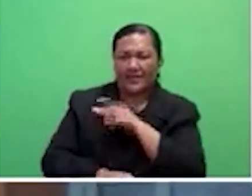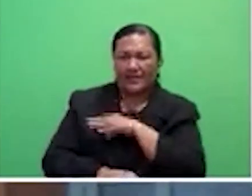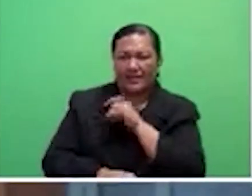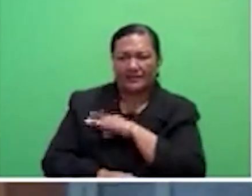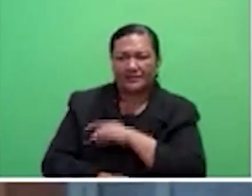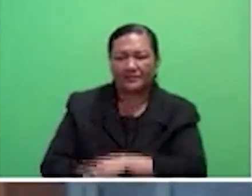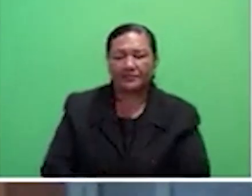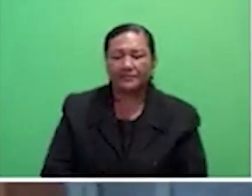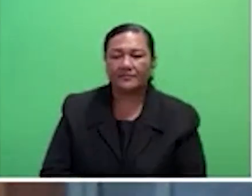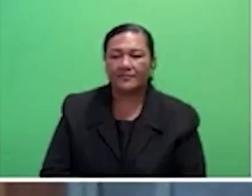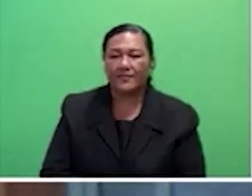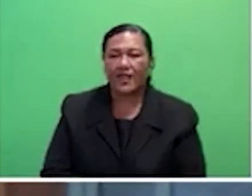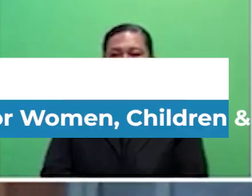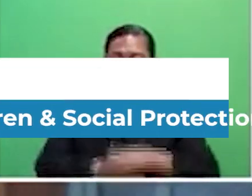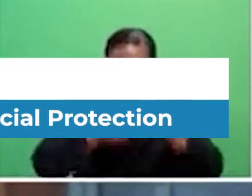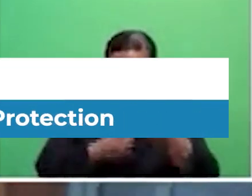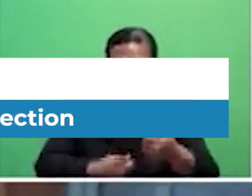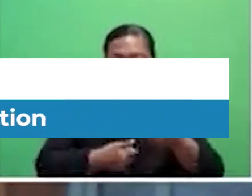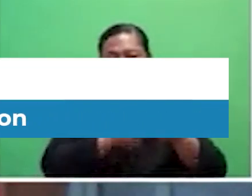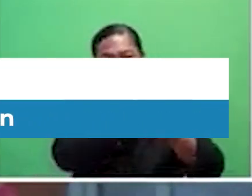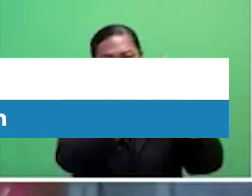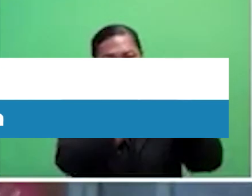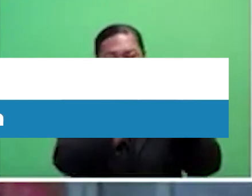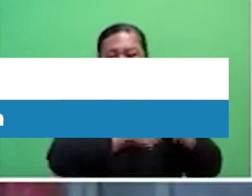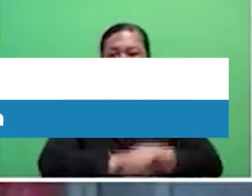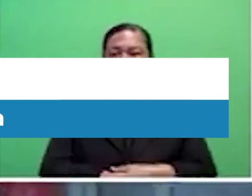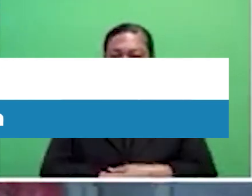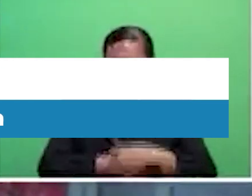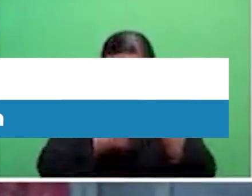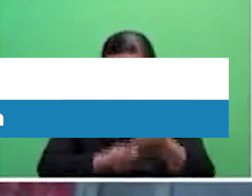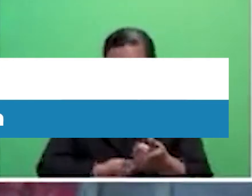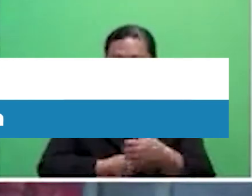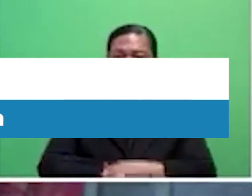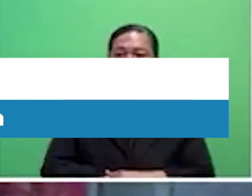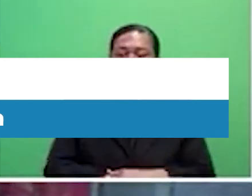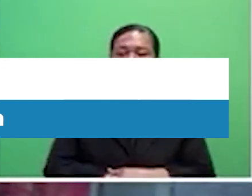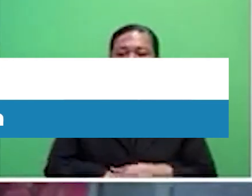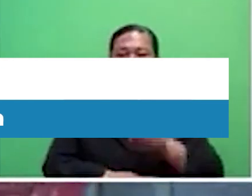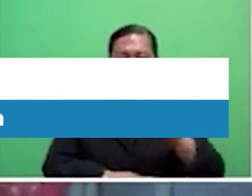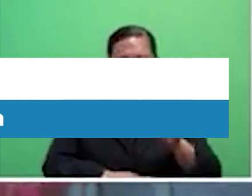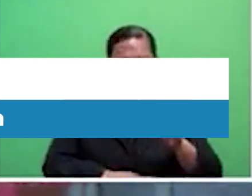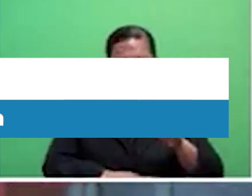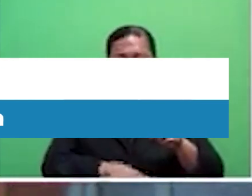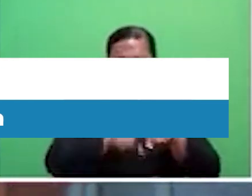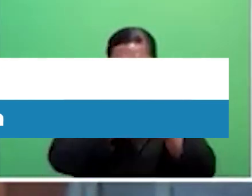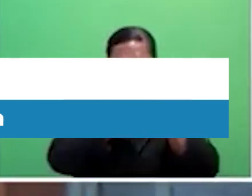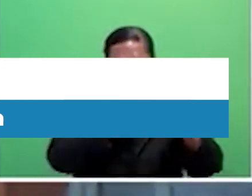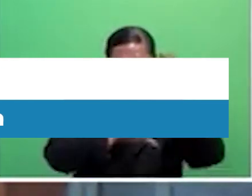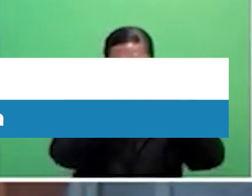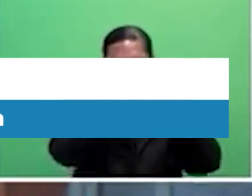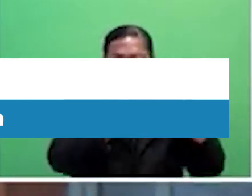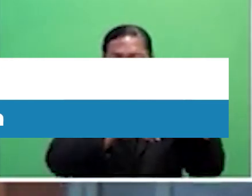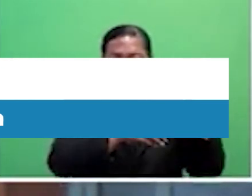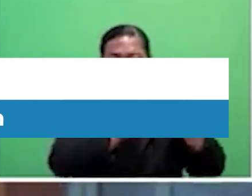We need to acknowledge our past, look at our narratives of the past, and how pain, trauma, and insecurities have been transferred from